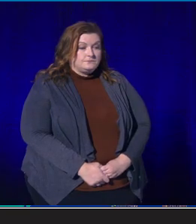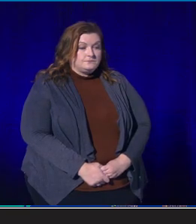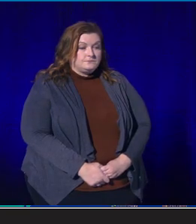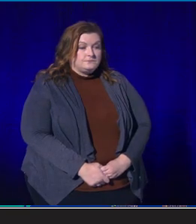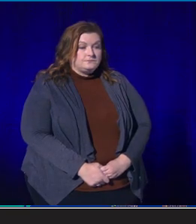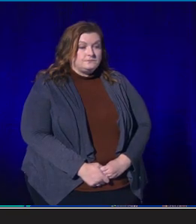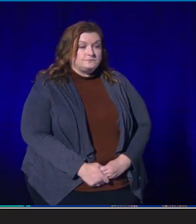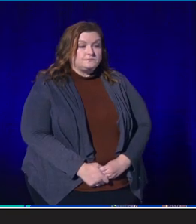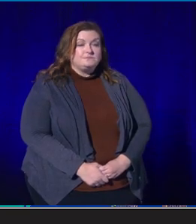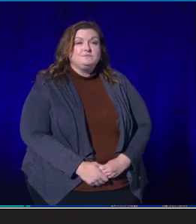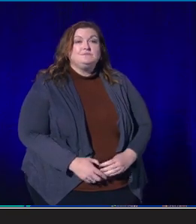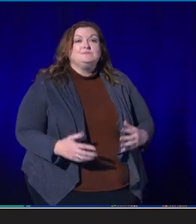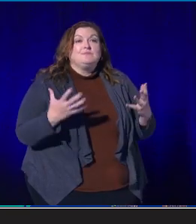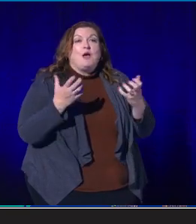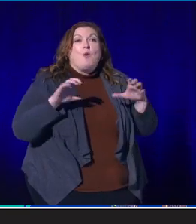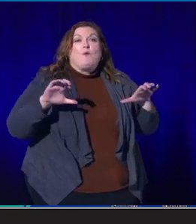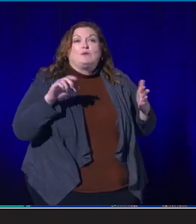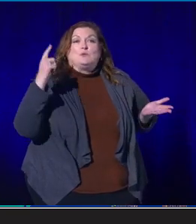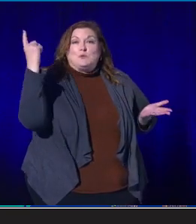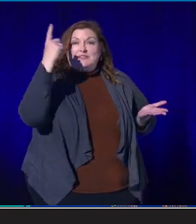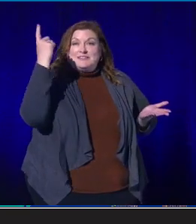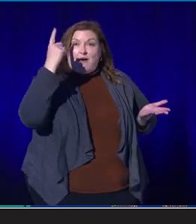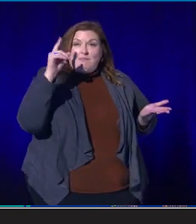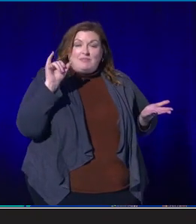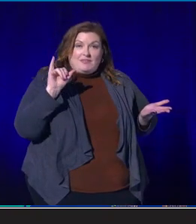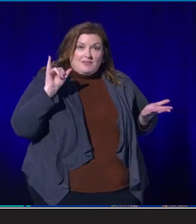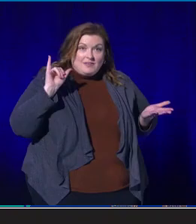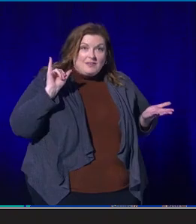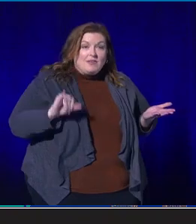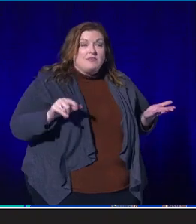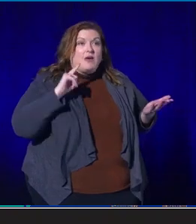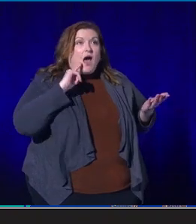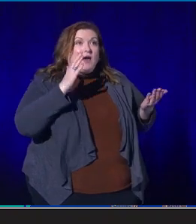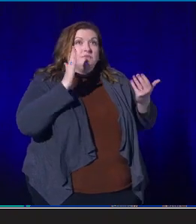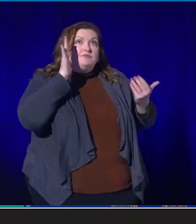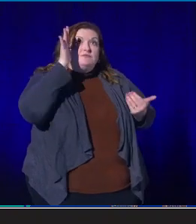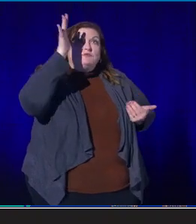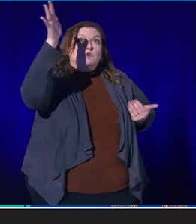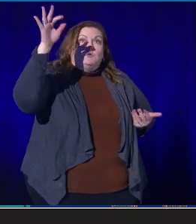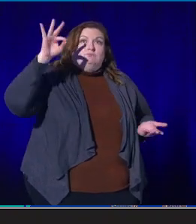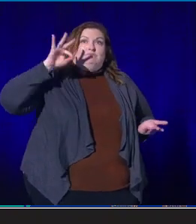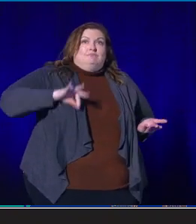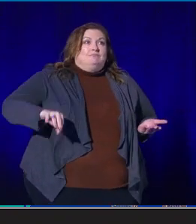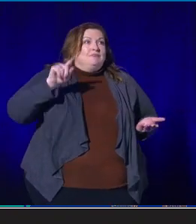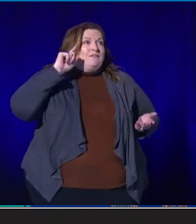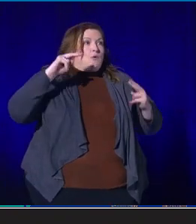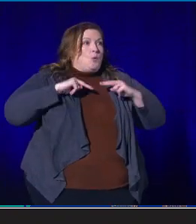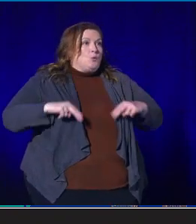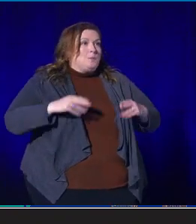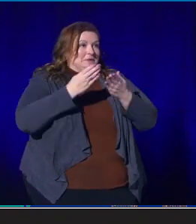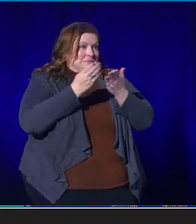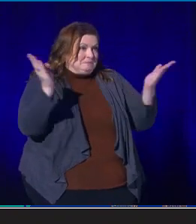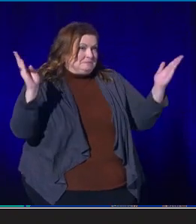I wanted to do something that is of long-range benefit to humankind.